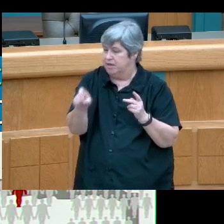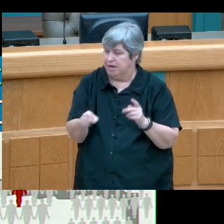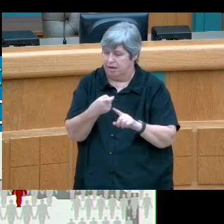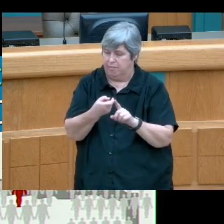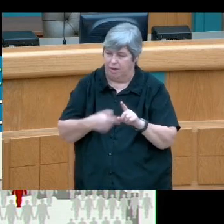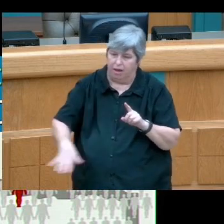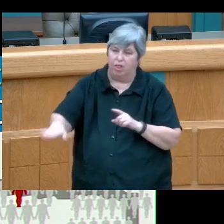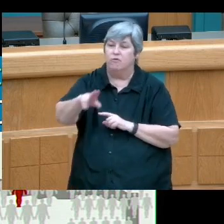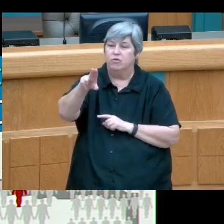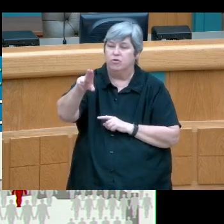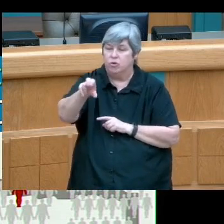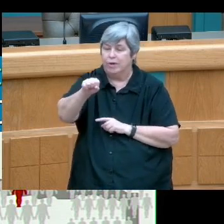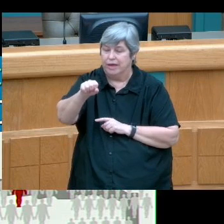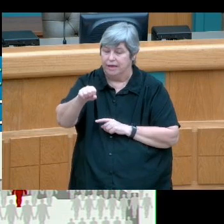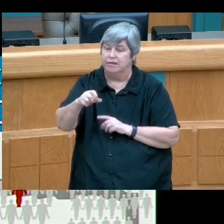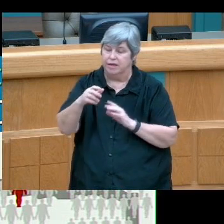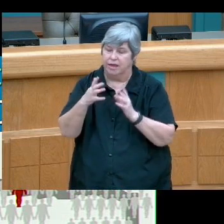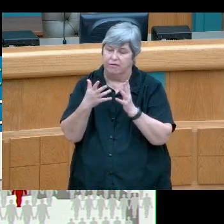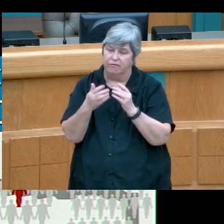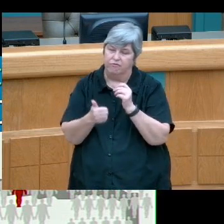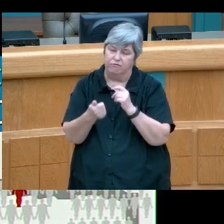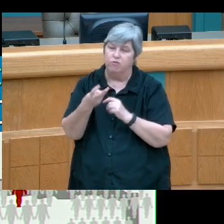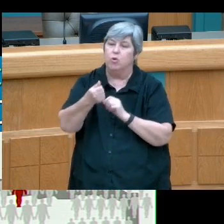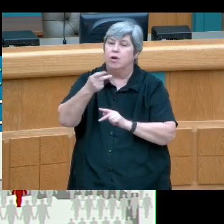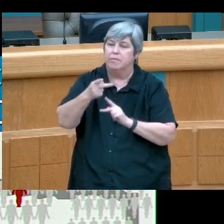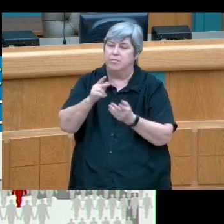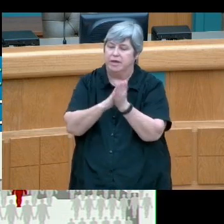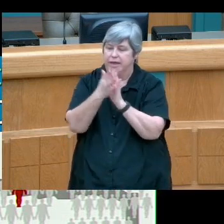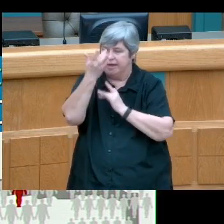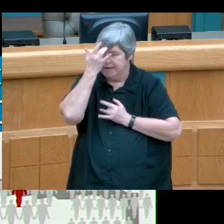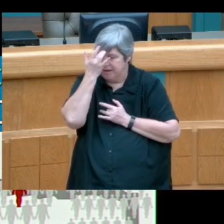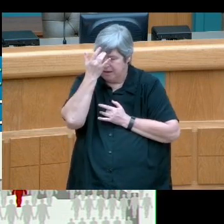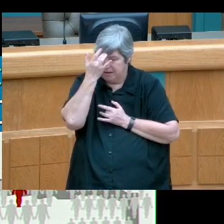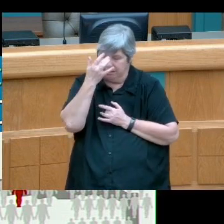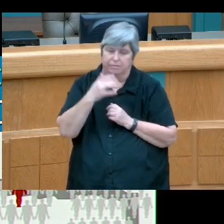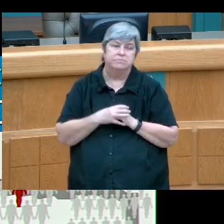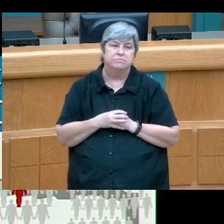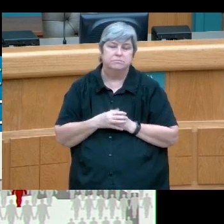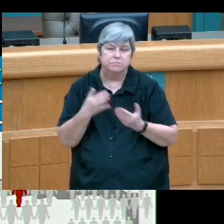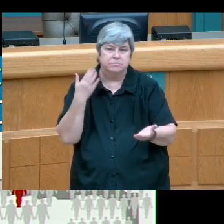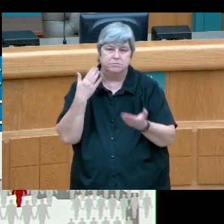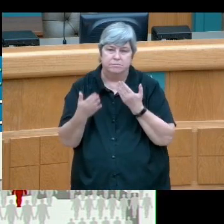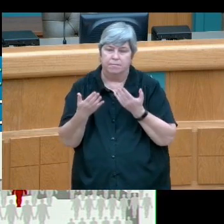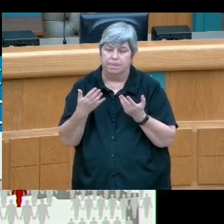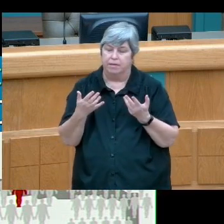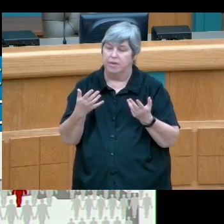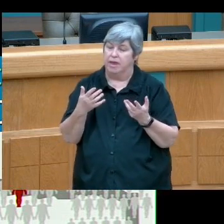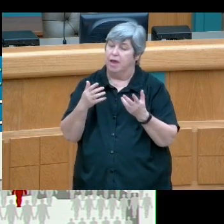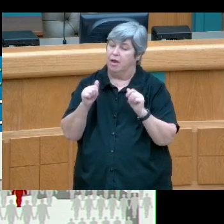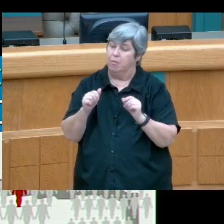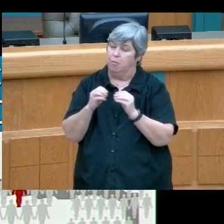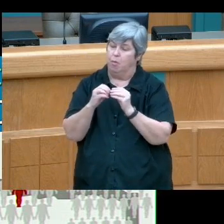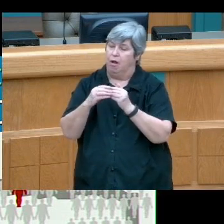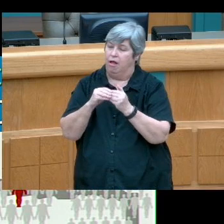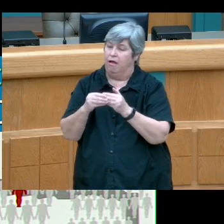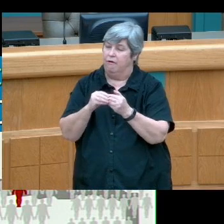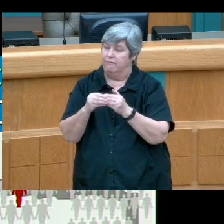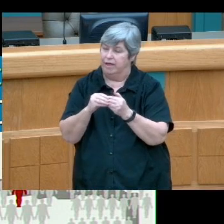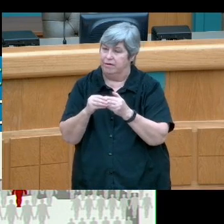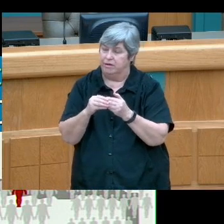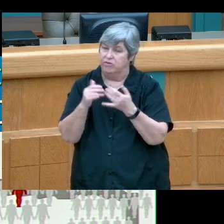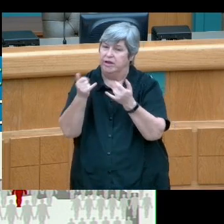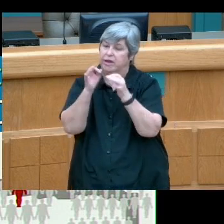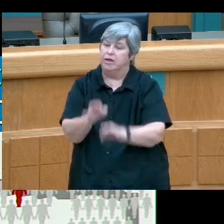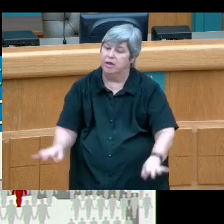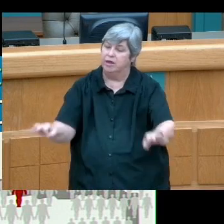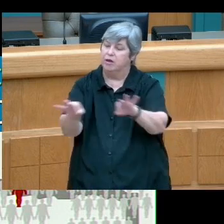the country. And we're now talking about maybe backing off some of these measures. So it becomes especially